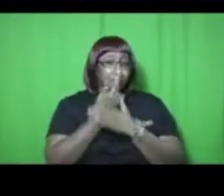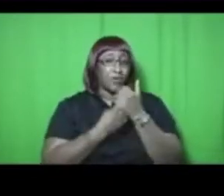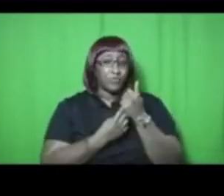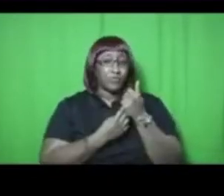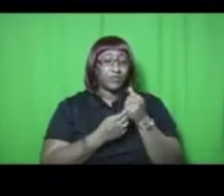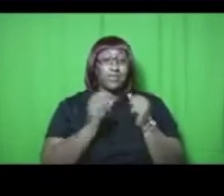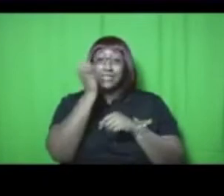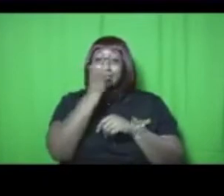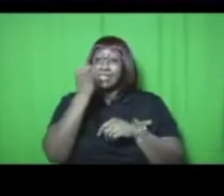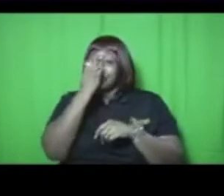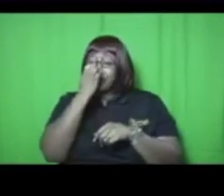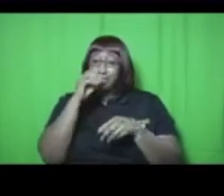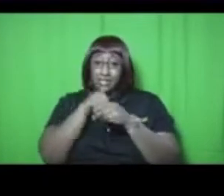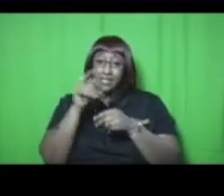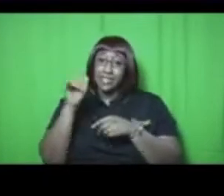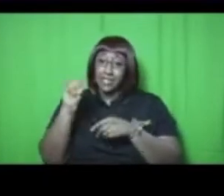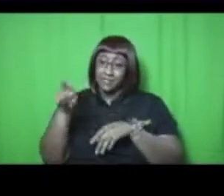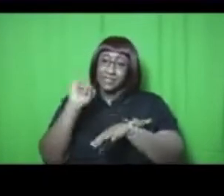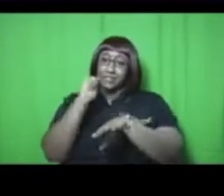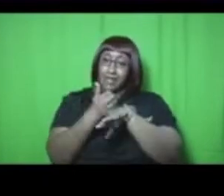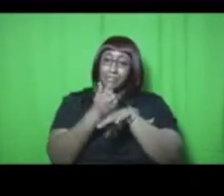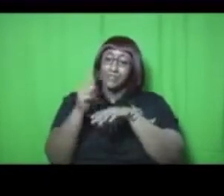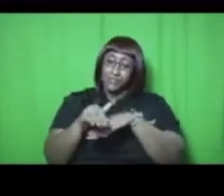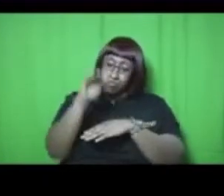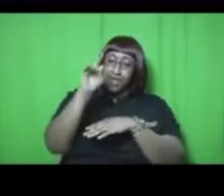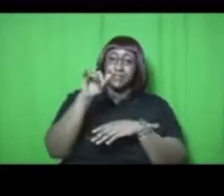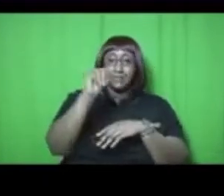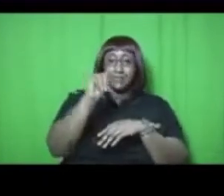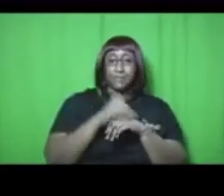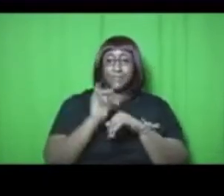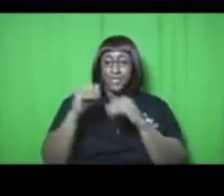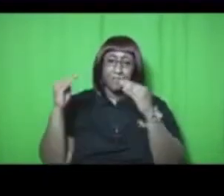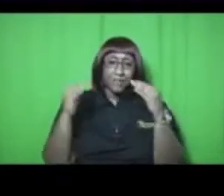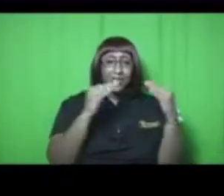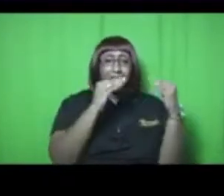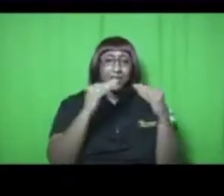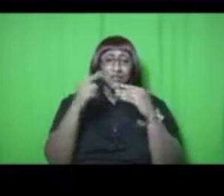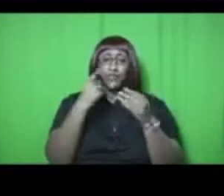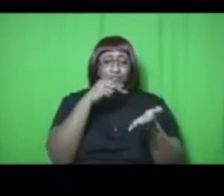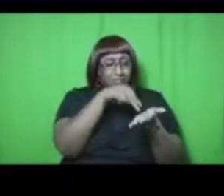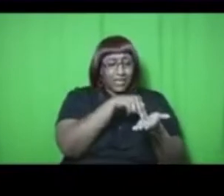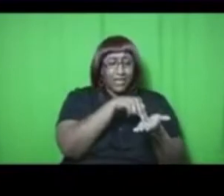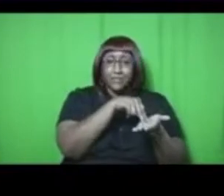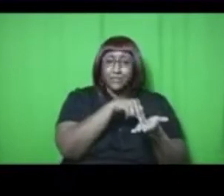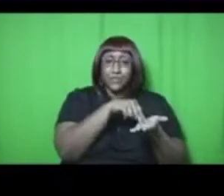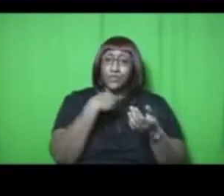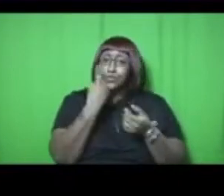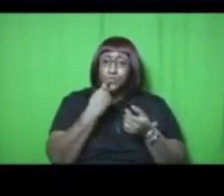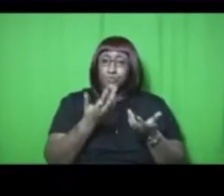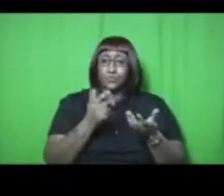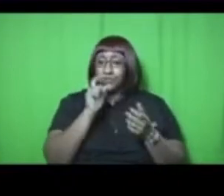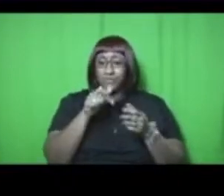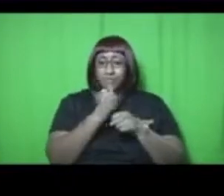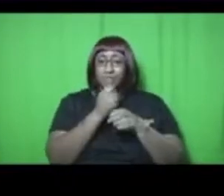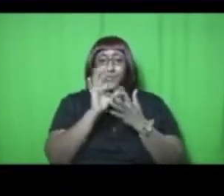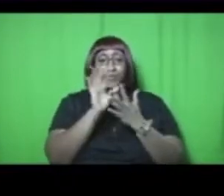The Egyptian in him, that's who adopted him and raised him. And that was that battle. Who are you going to stand with? Who are you going to stand with? And he didn't have to make